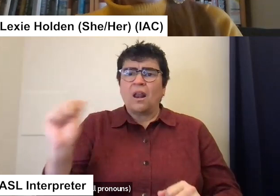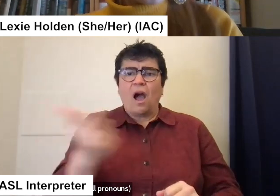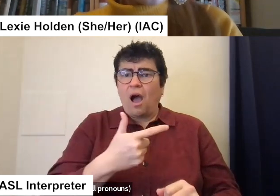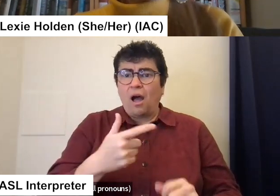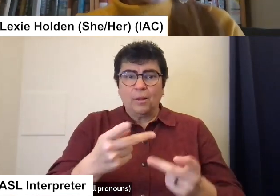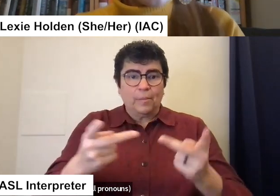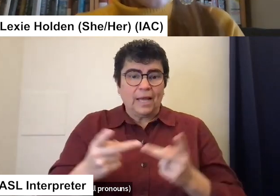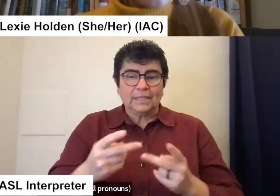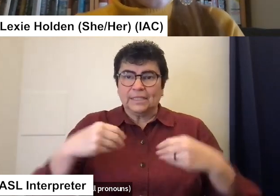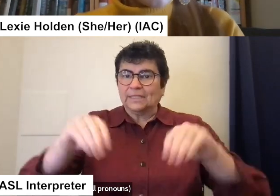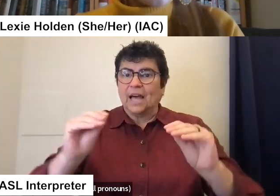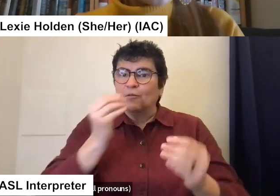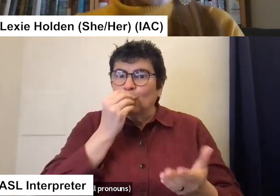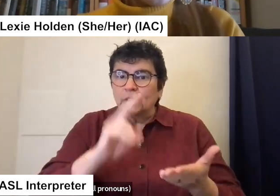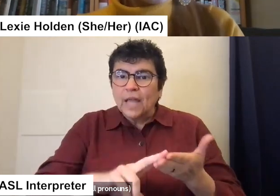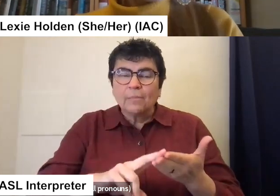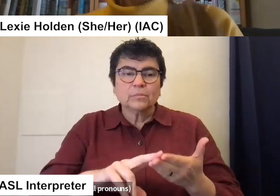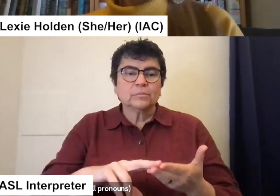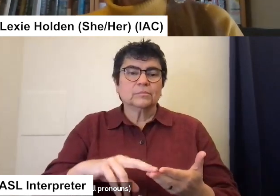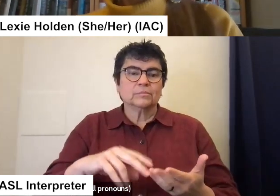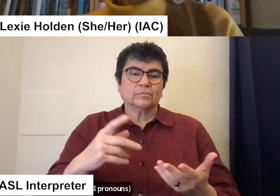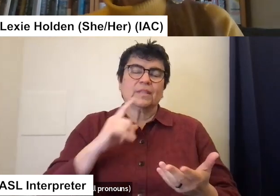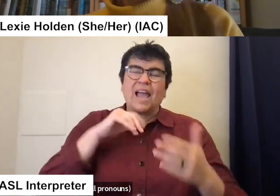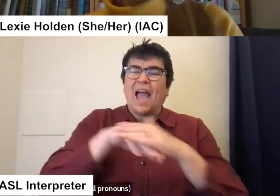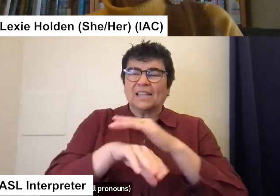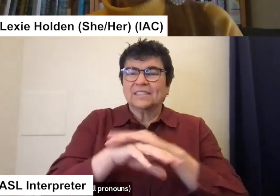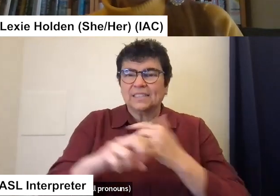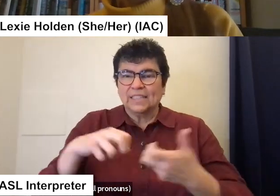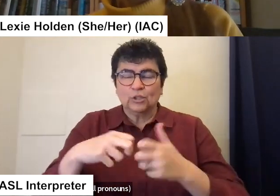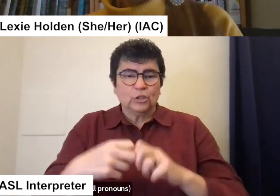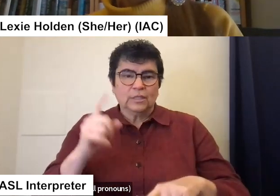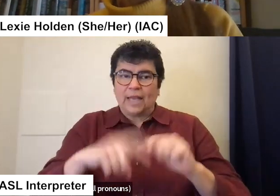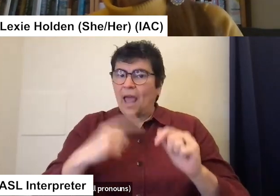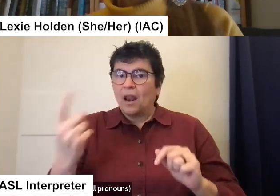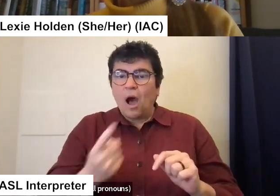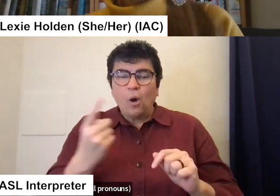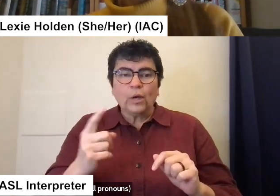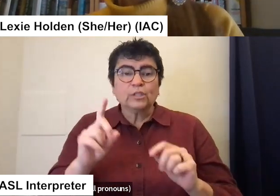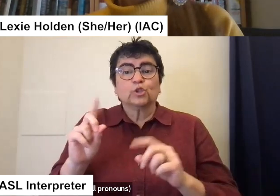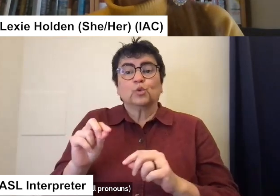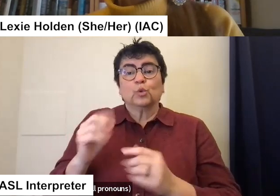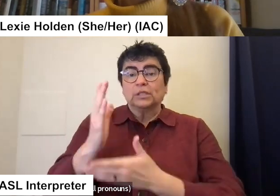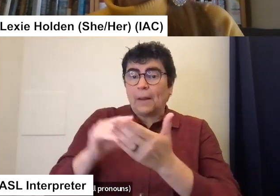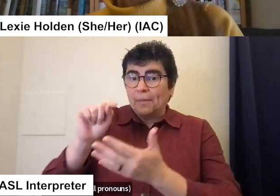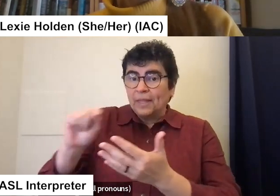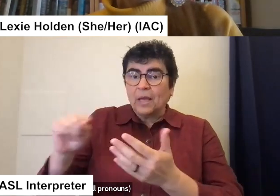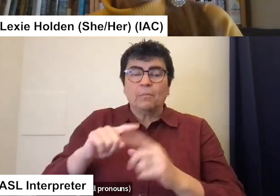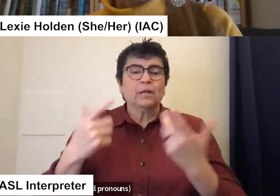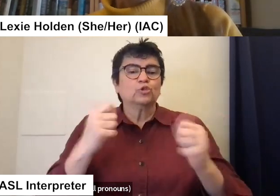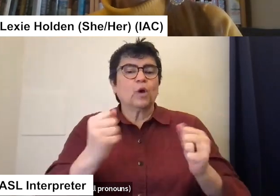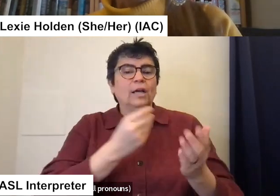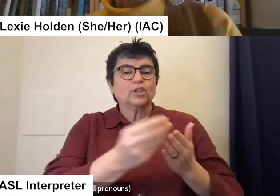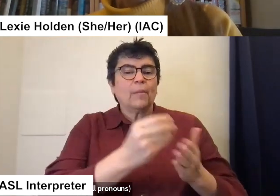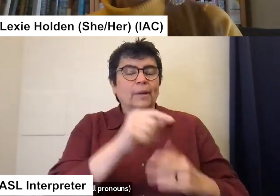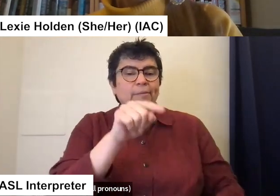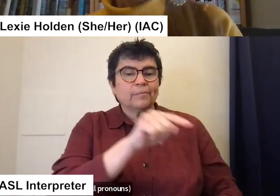sells food stamps, or there are access issues, so you can't always do some things. But if you can try shopping